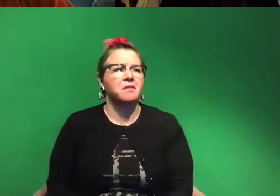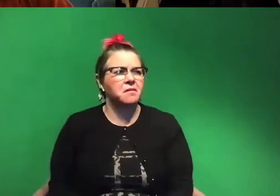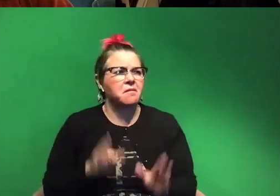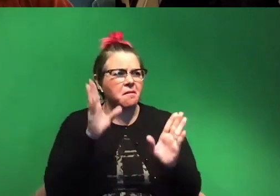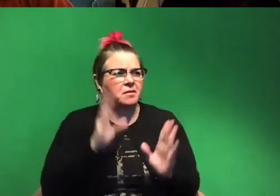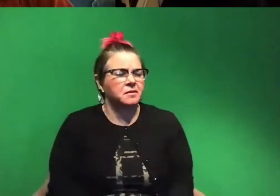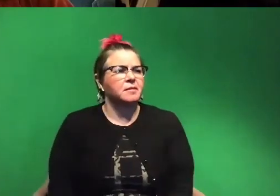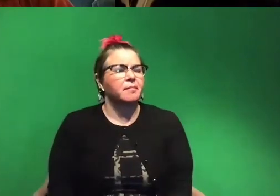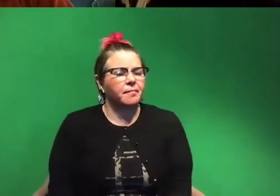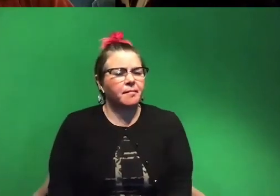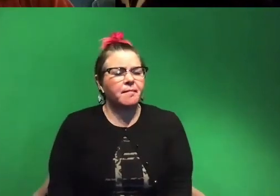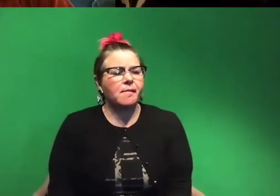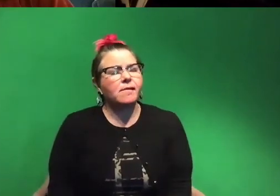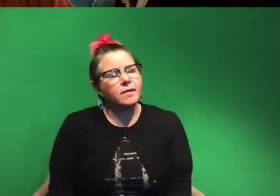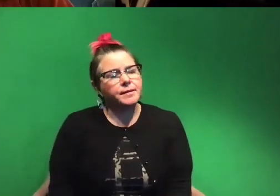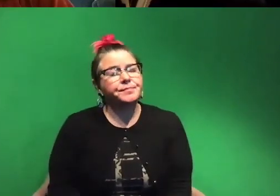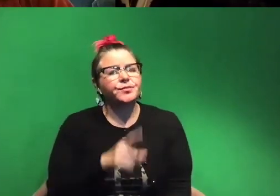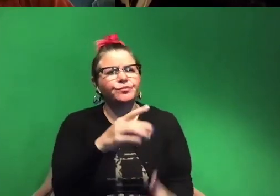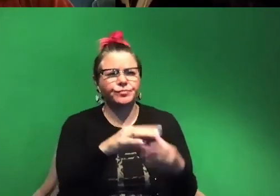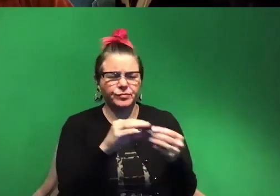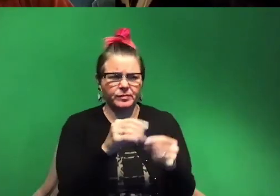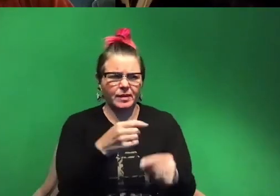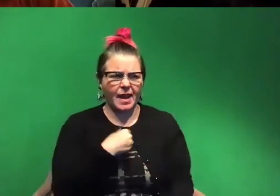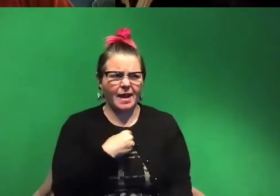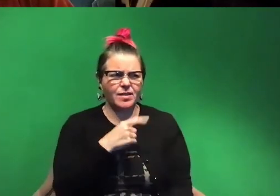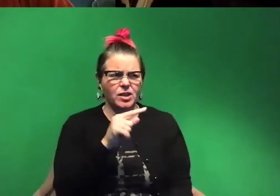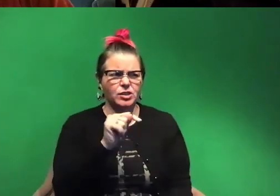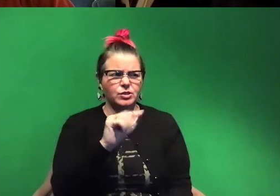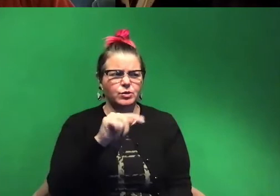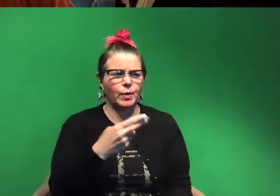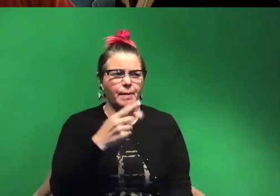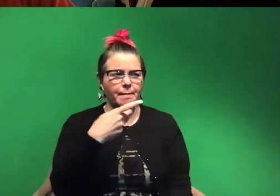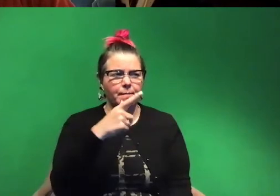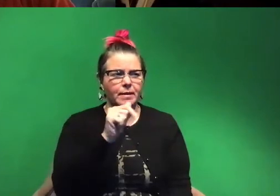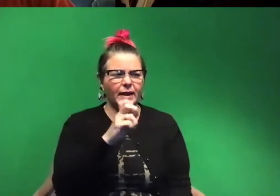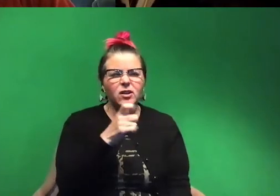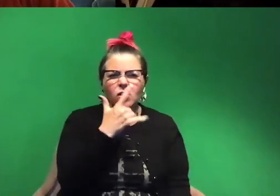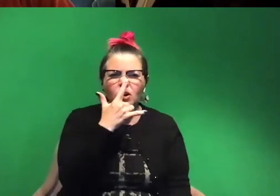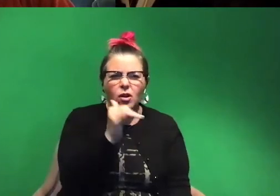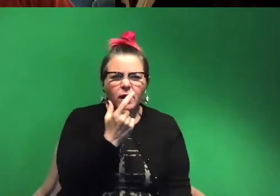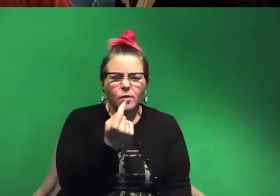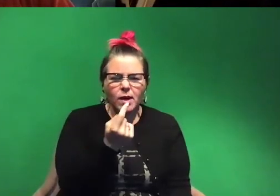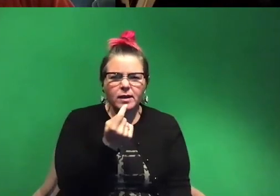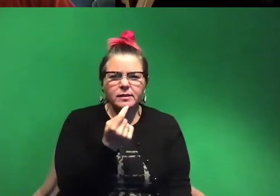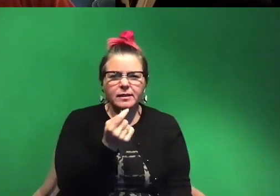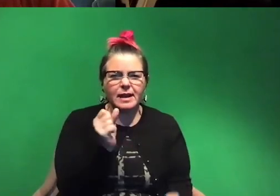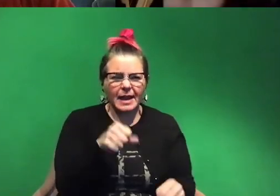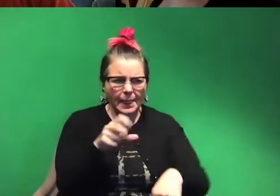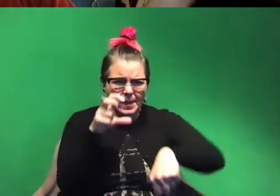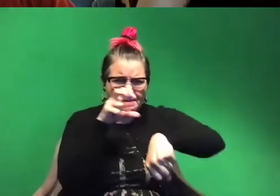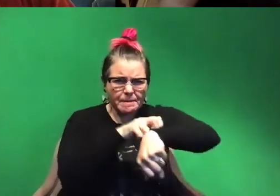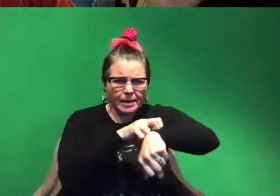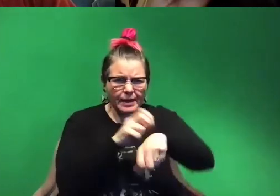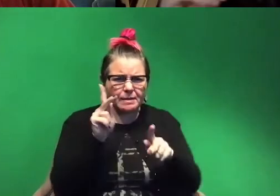Awesome. So, okay, you said they have a tooth plate. What exactly does that look like? And can they bite people, or do they just